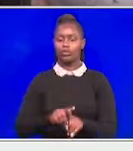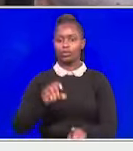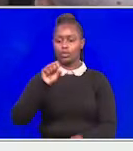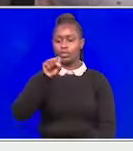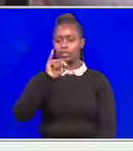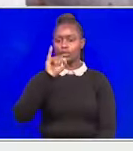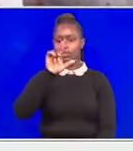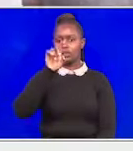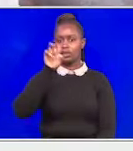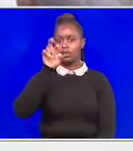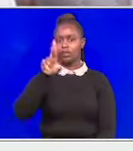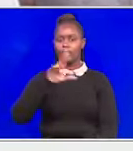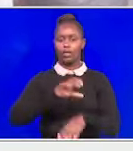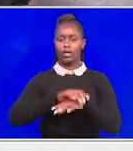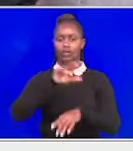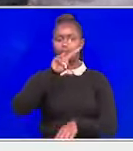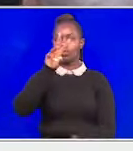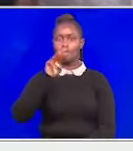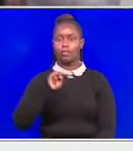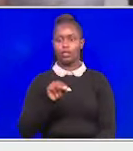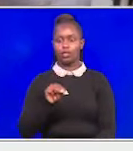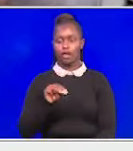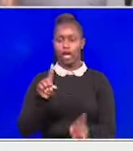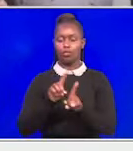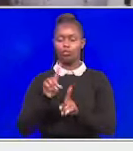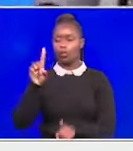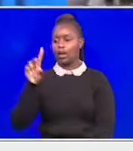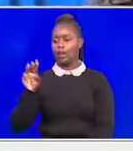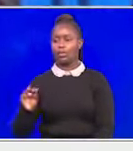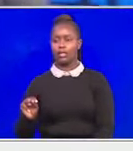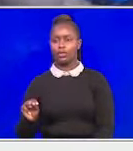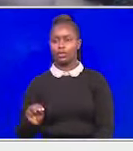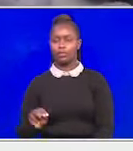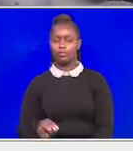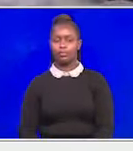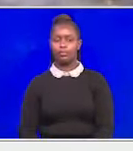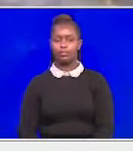winners will take home 2 million and 1 million respectively.